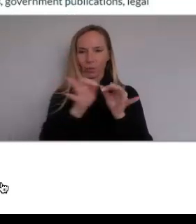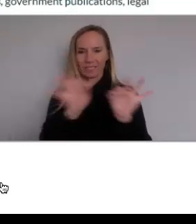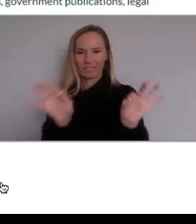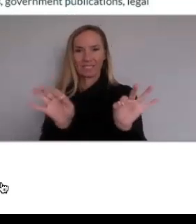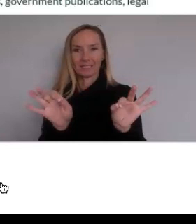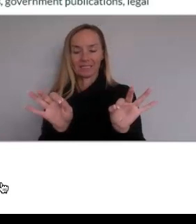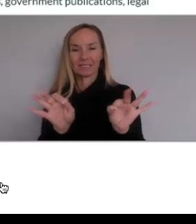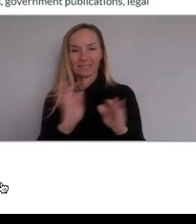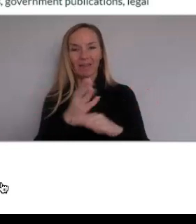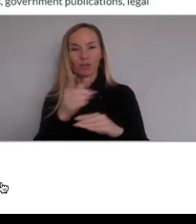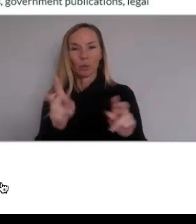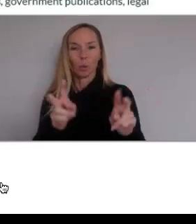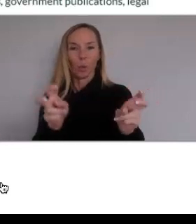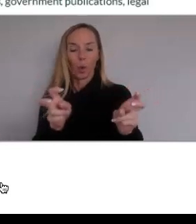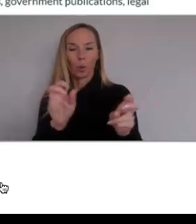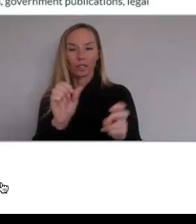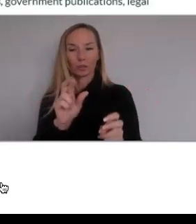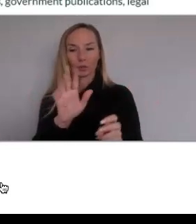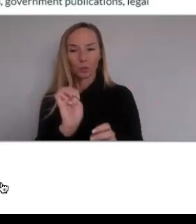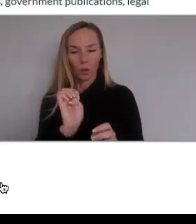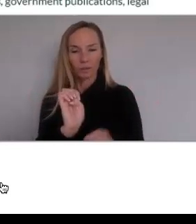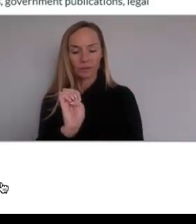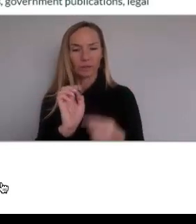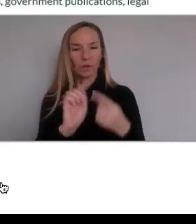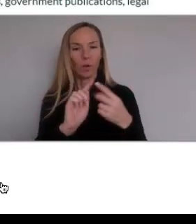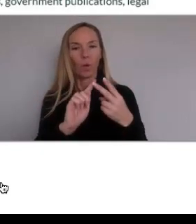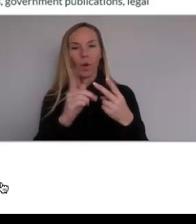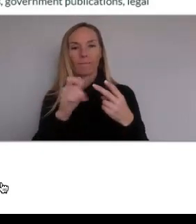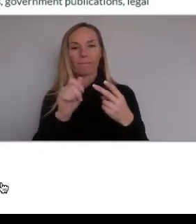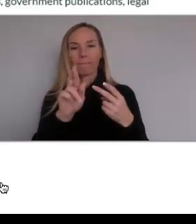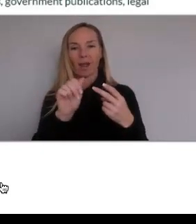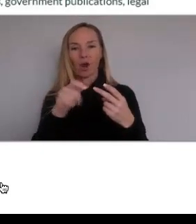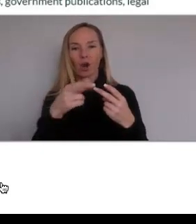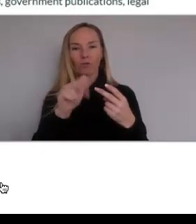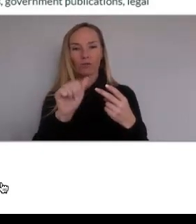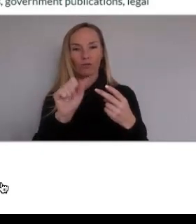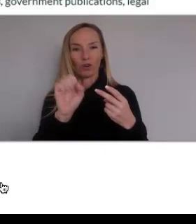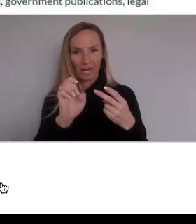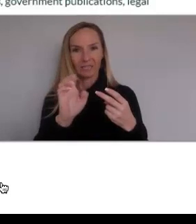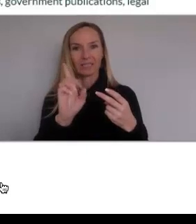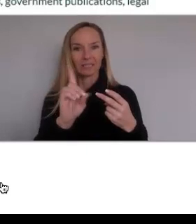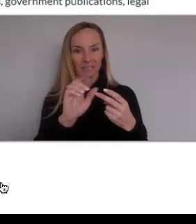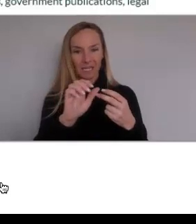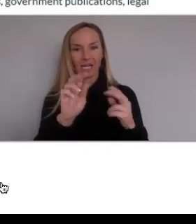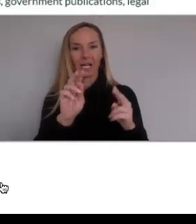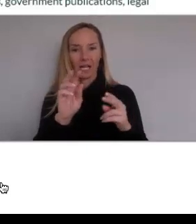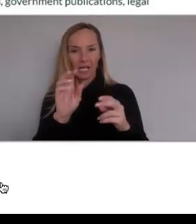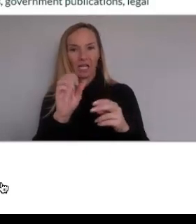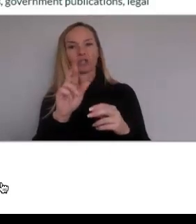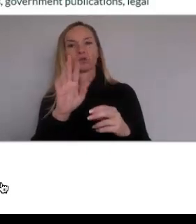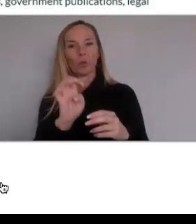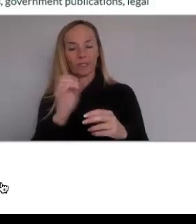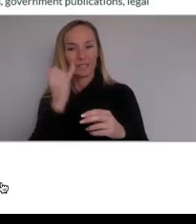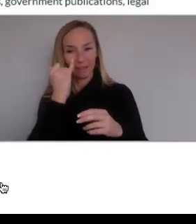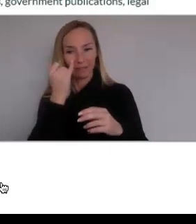you've quoted a source or you've paraphrased a source. And so if I note in your essay